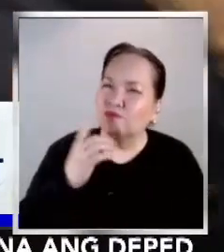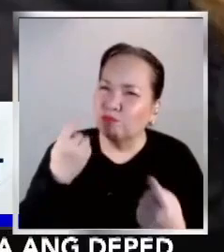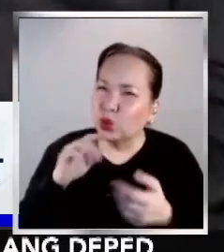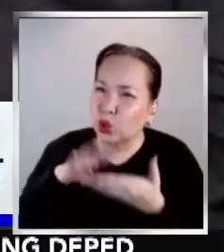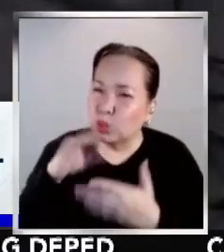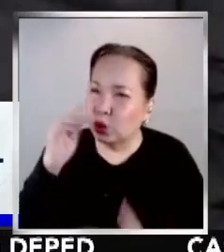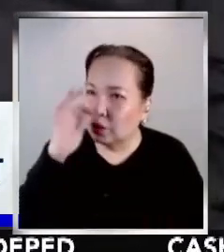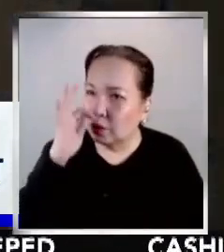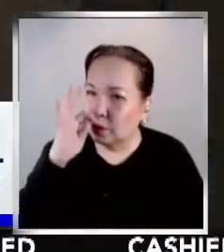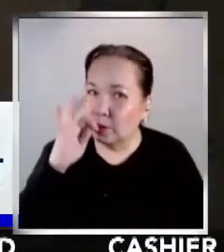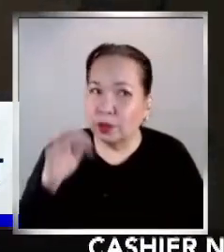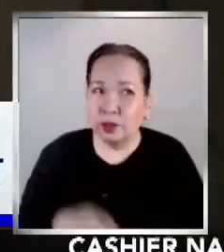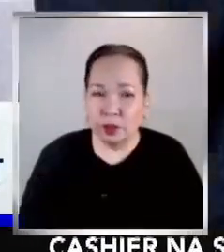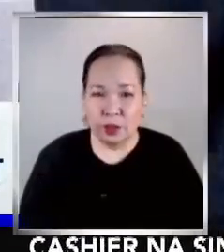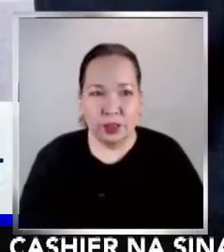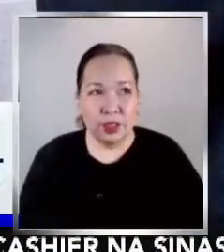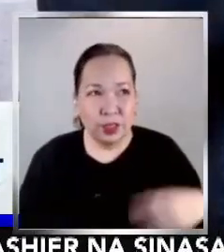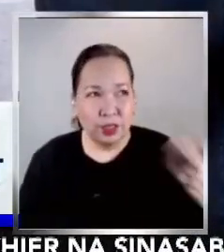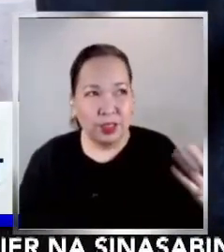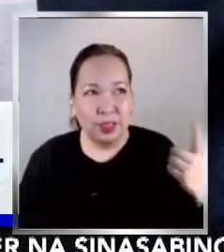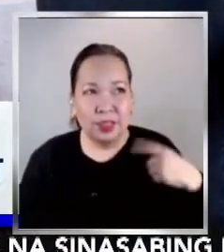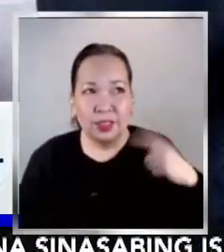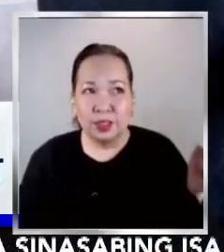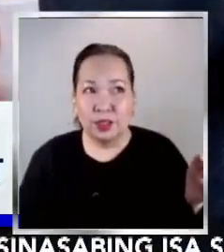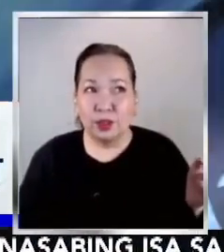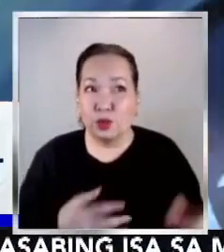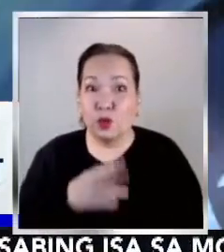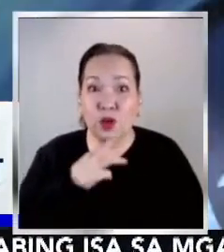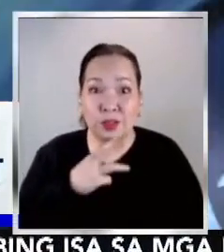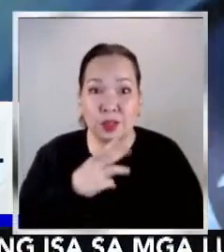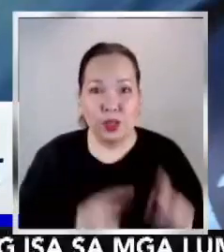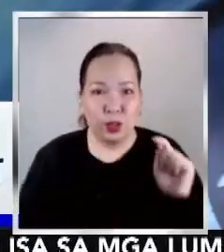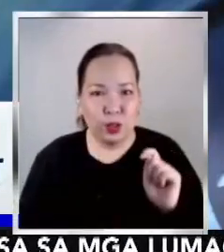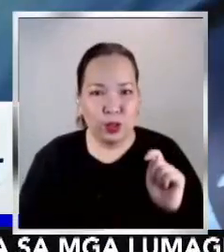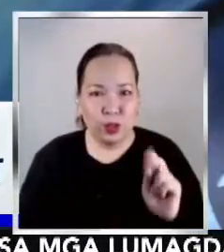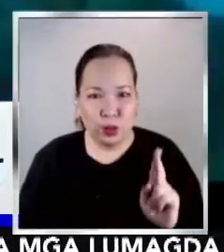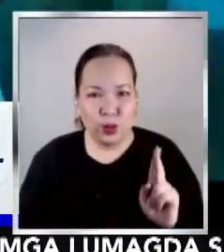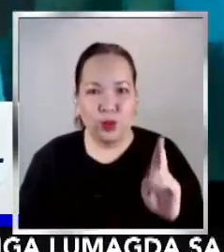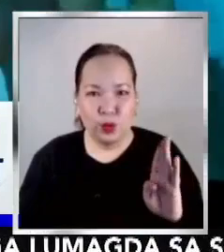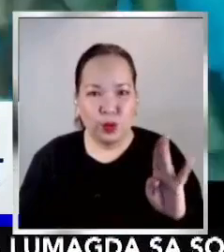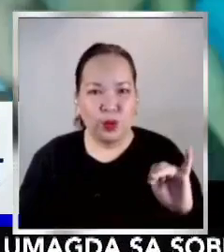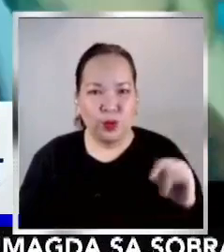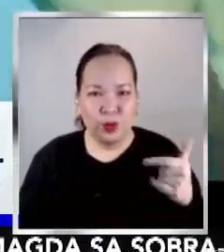here. Too big. Too big. The way of too big. Yes, exactly.